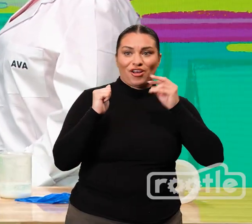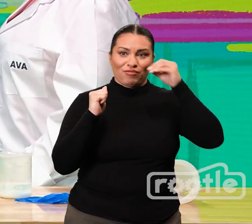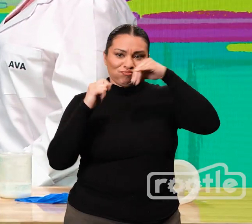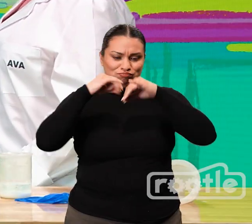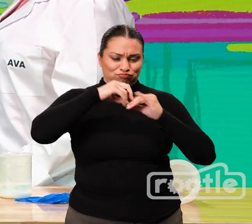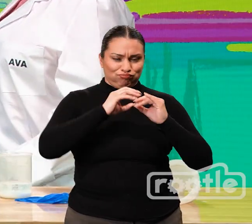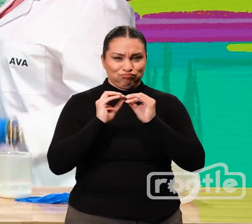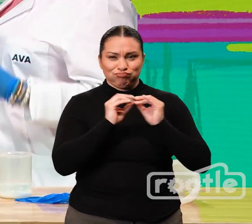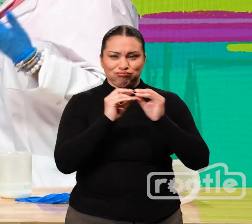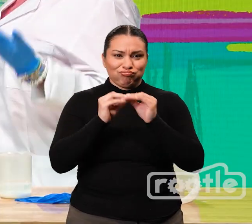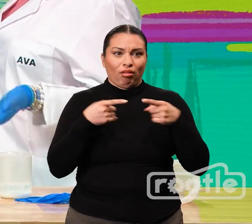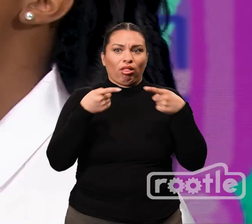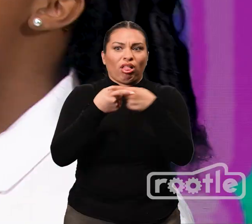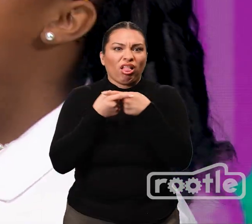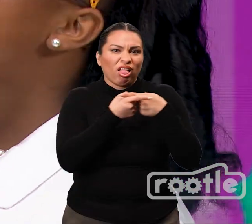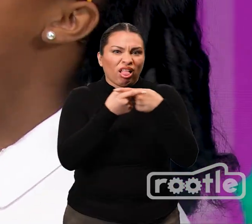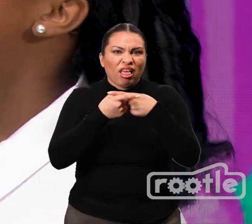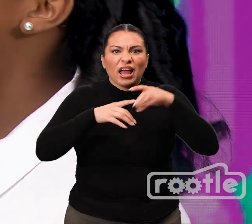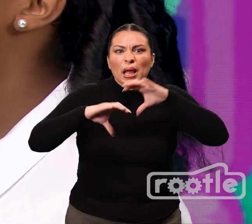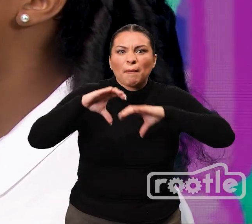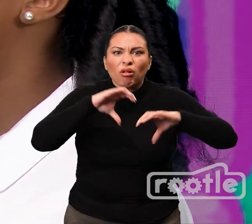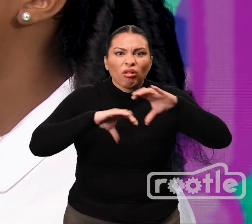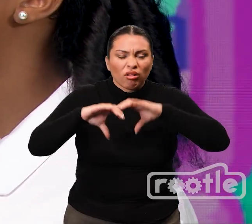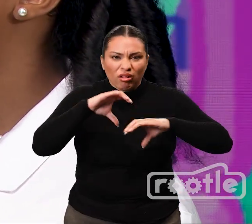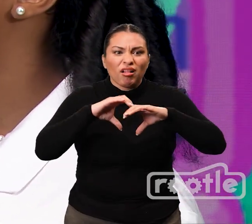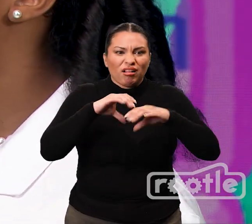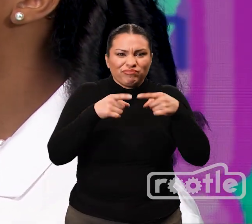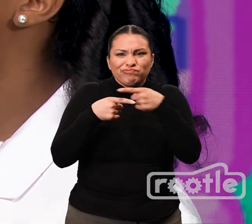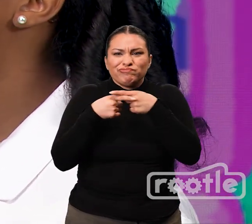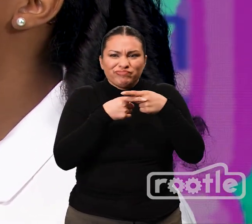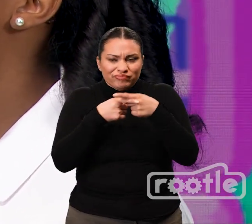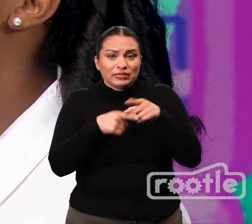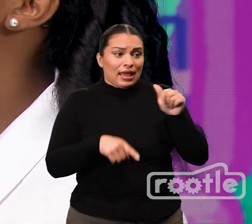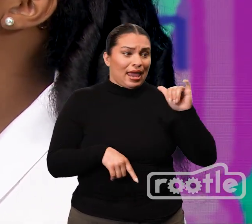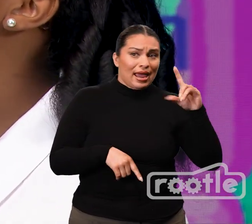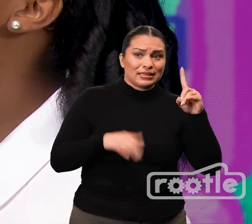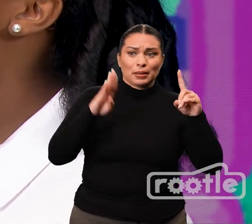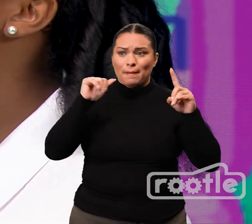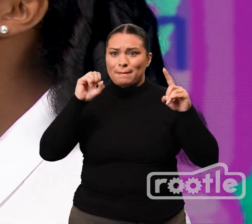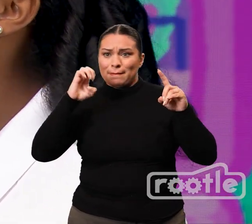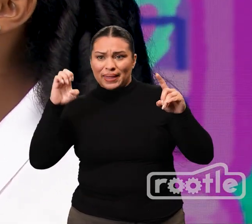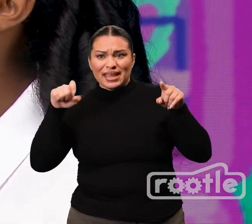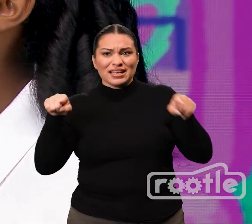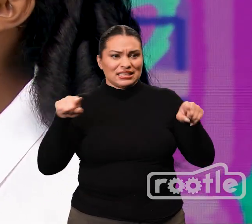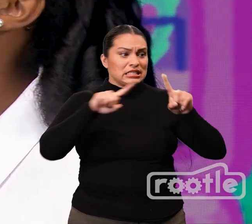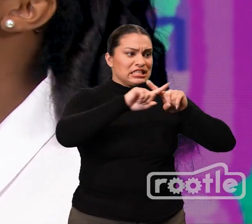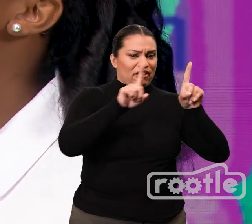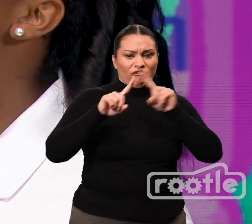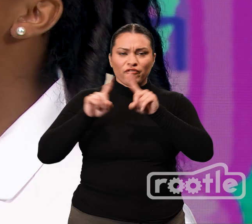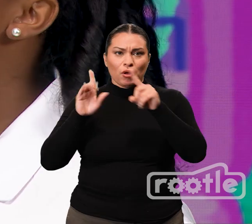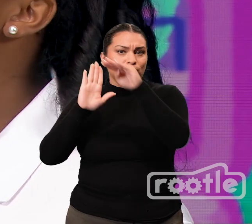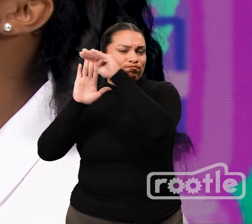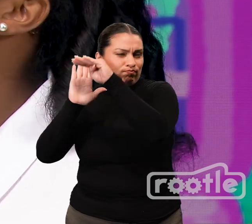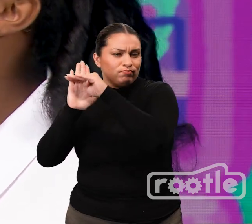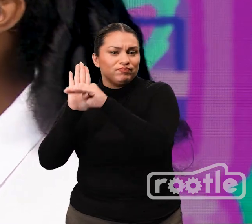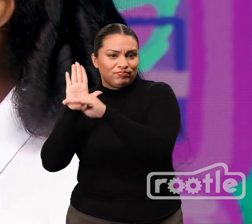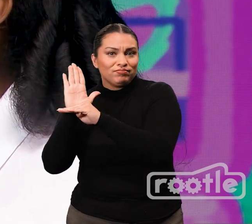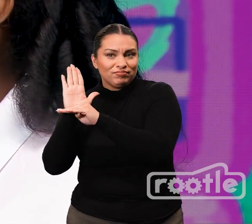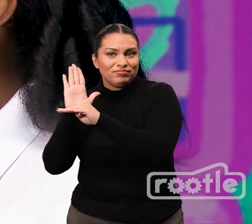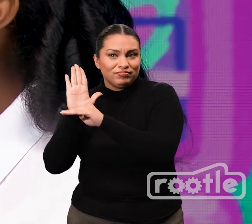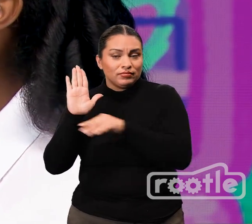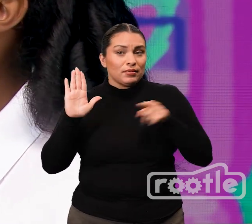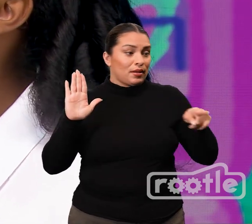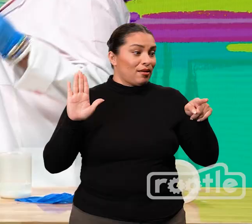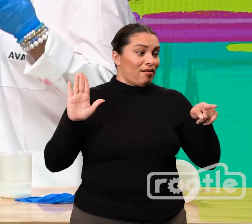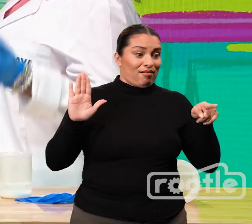chemical reaction. Right, acids and bases are two different chemical substances that have different properties. Bases are